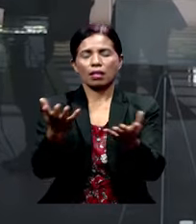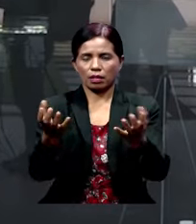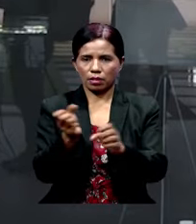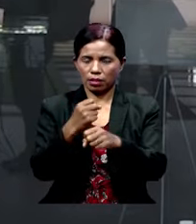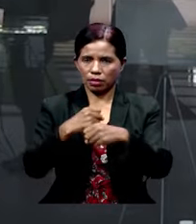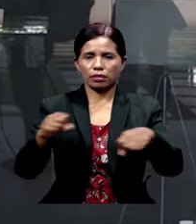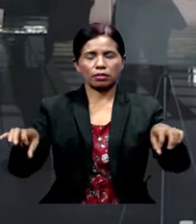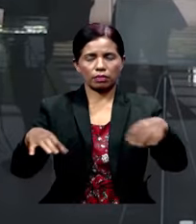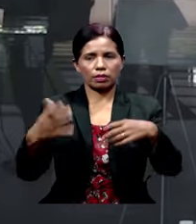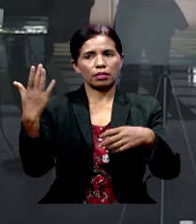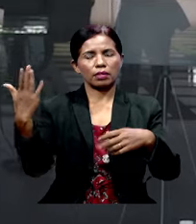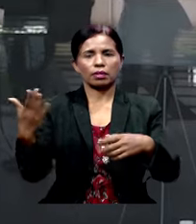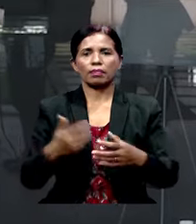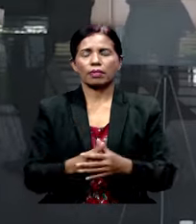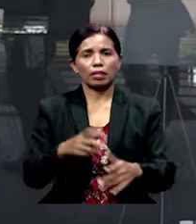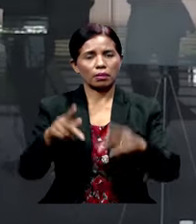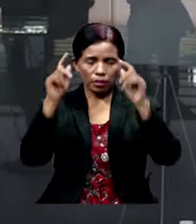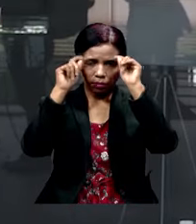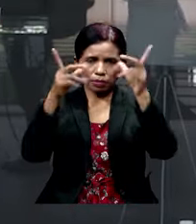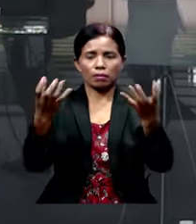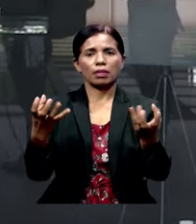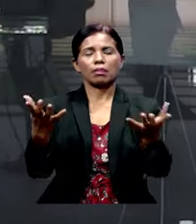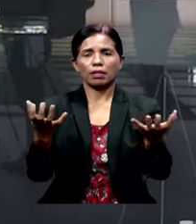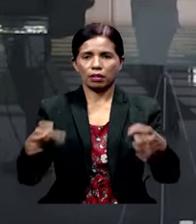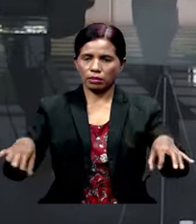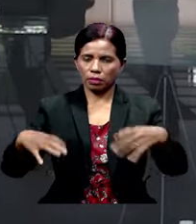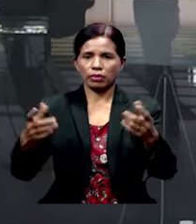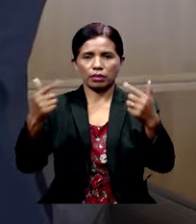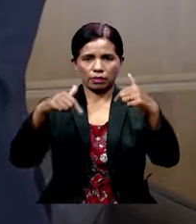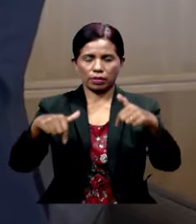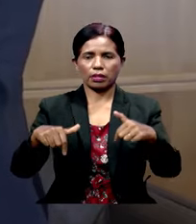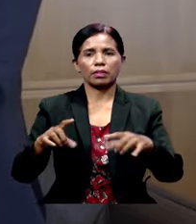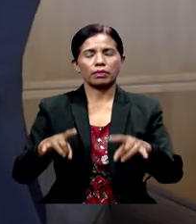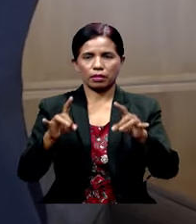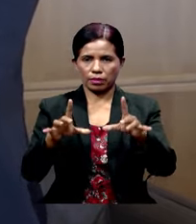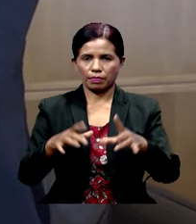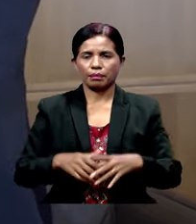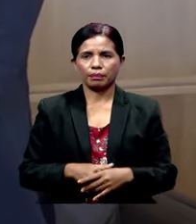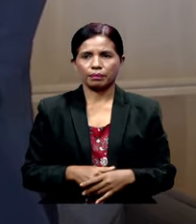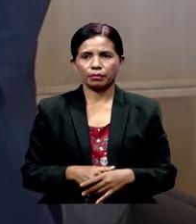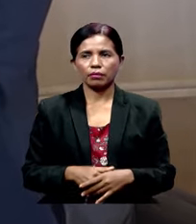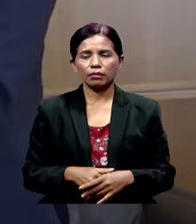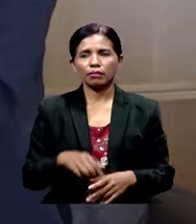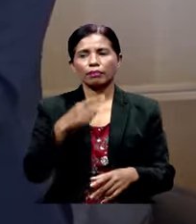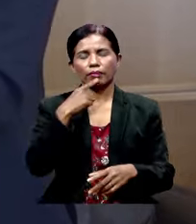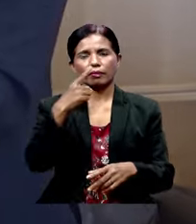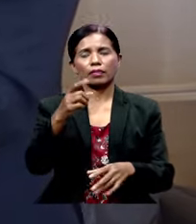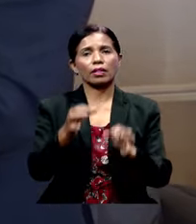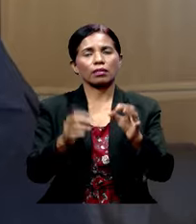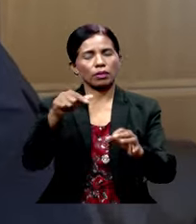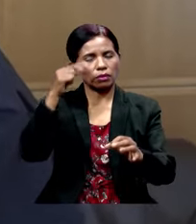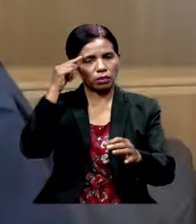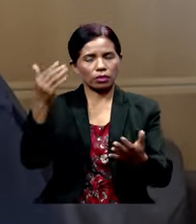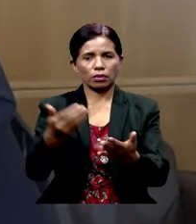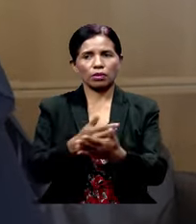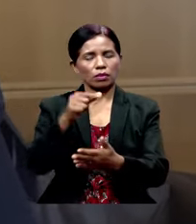economy of Timor. So we can see some great opportunities to expand there as well. Manison hatutan, mas que governo fong, mas que